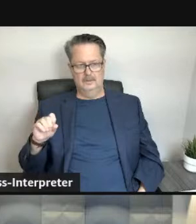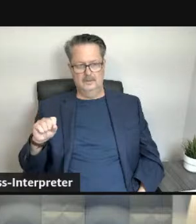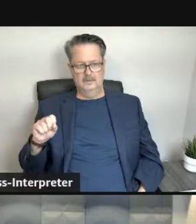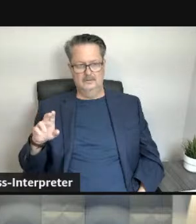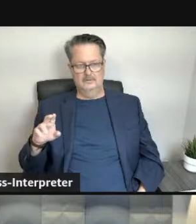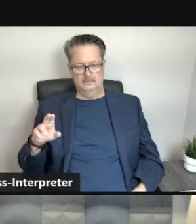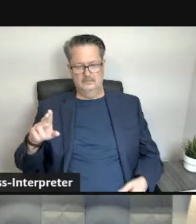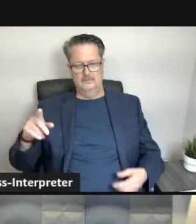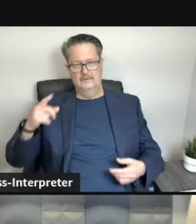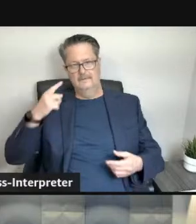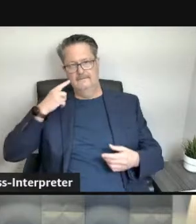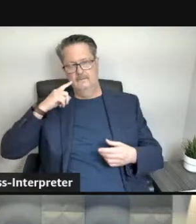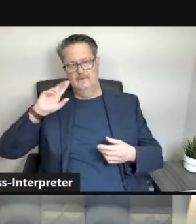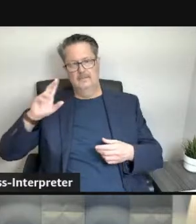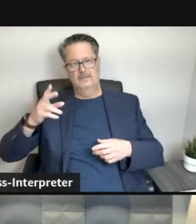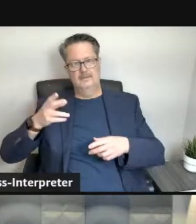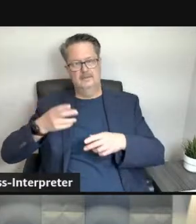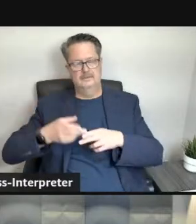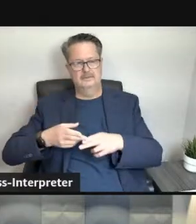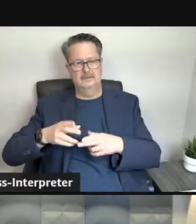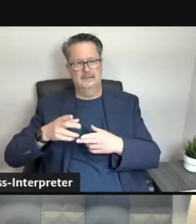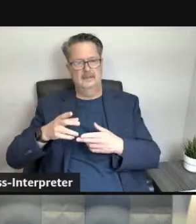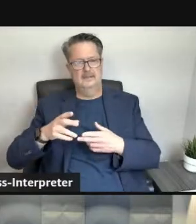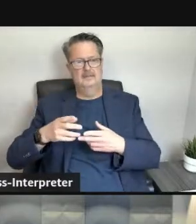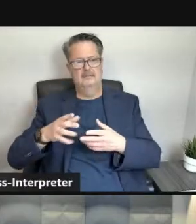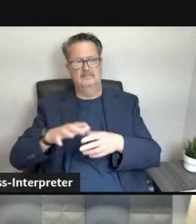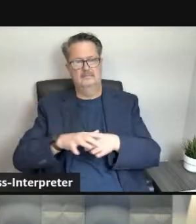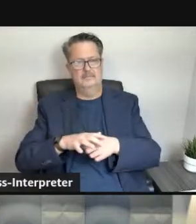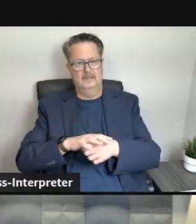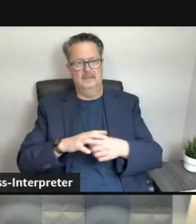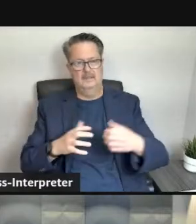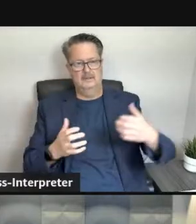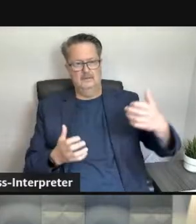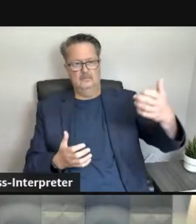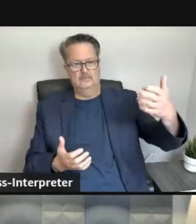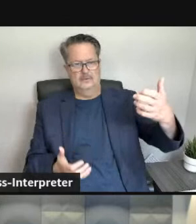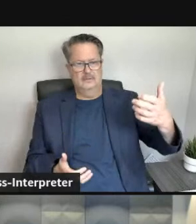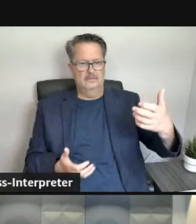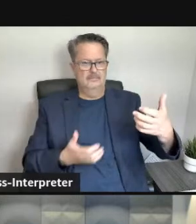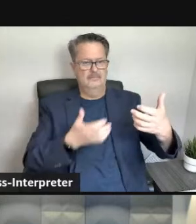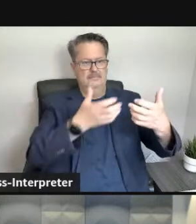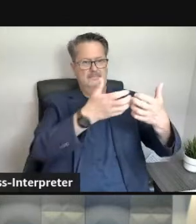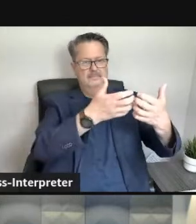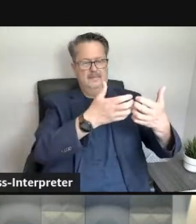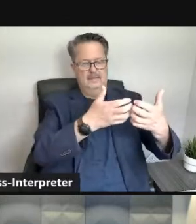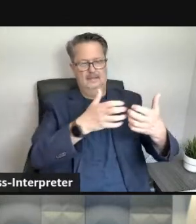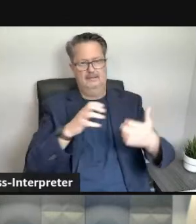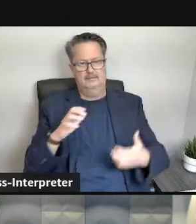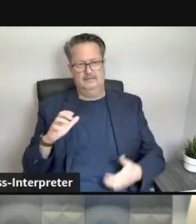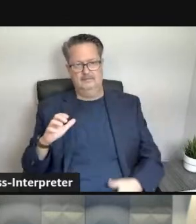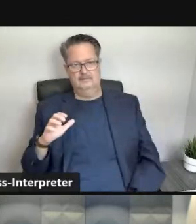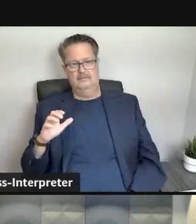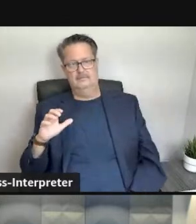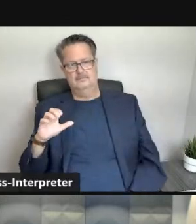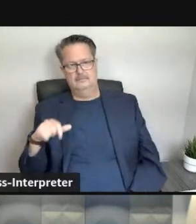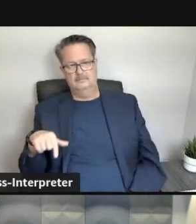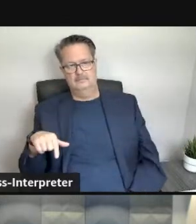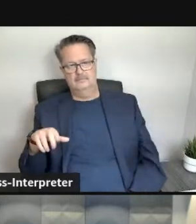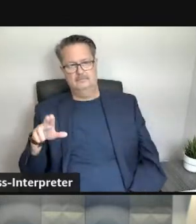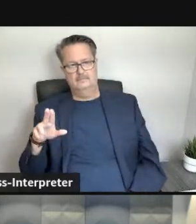Argo Events namespace is set up to fetch messages from this queue. So when a new message arrives,